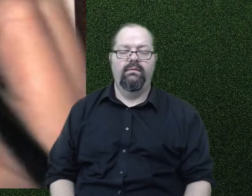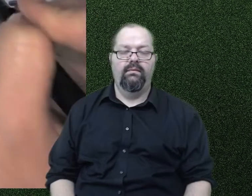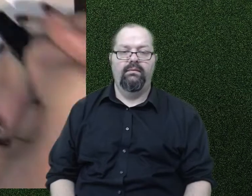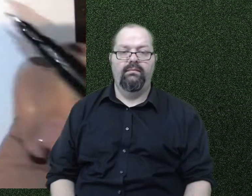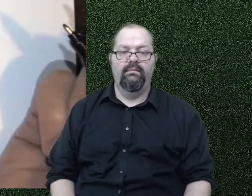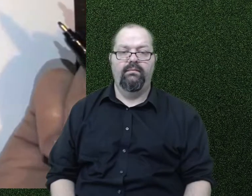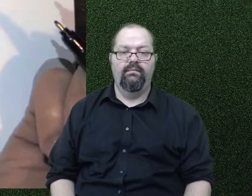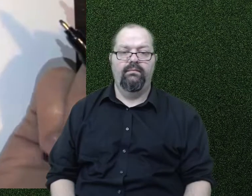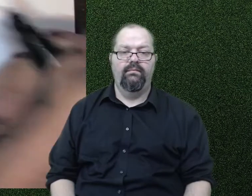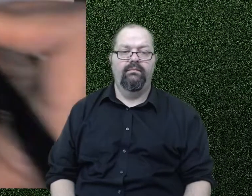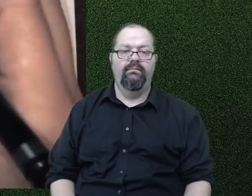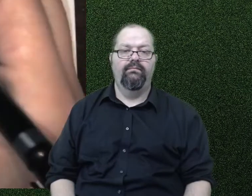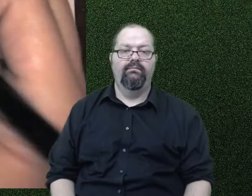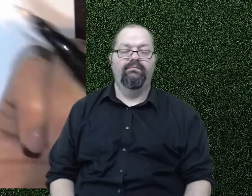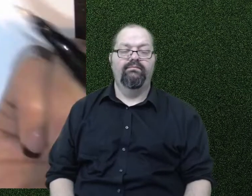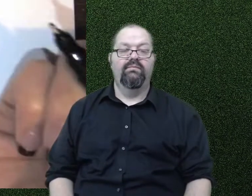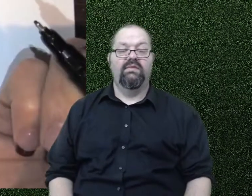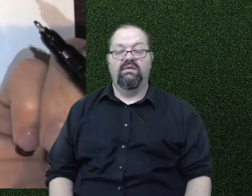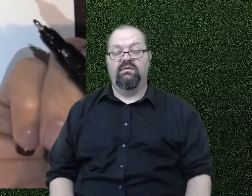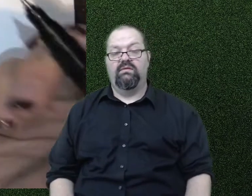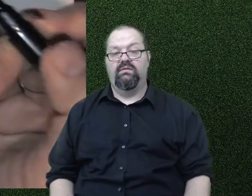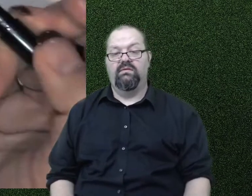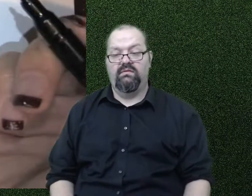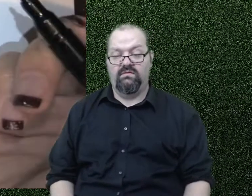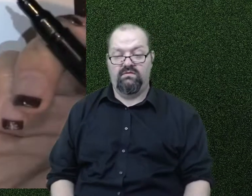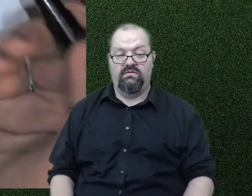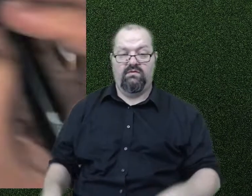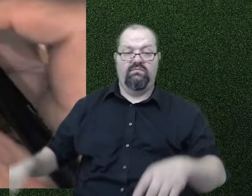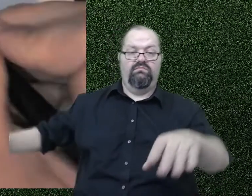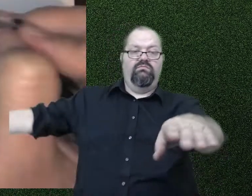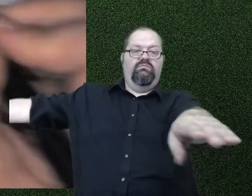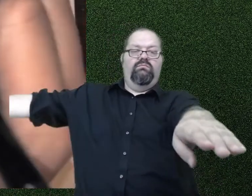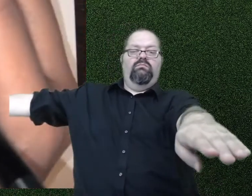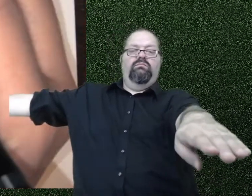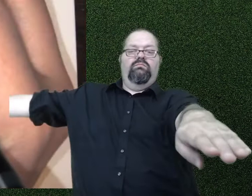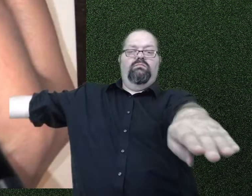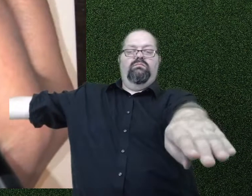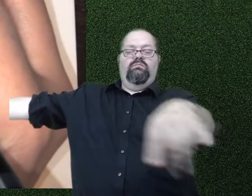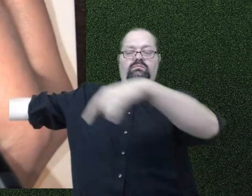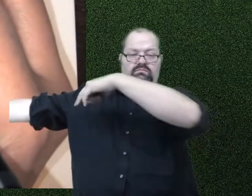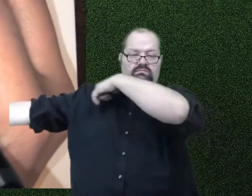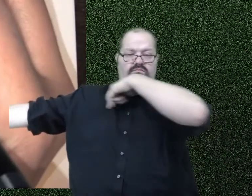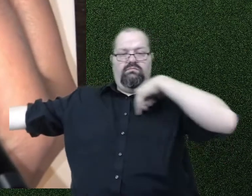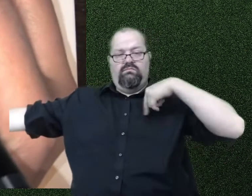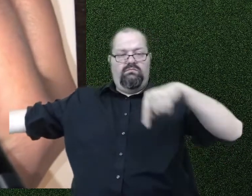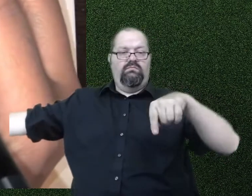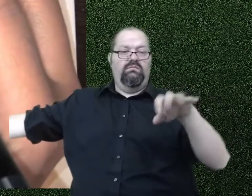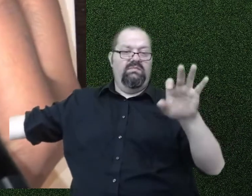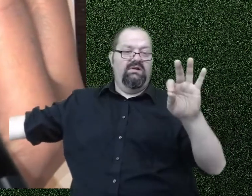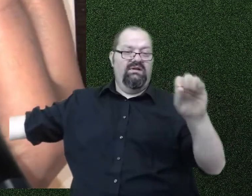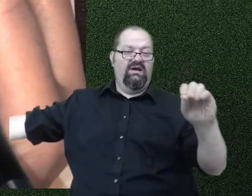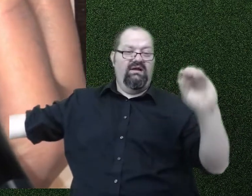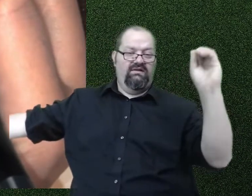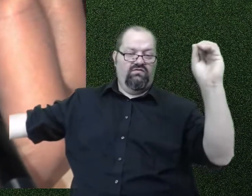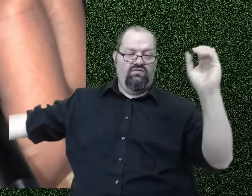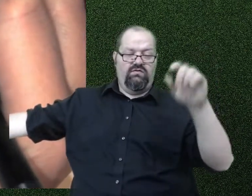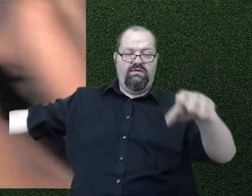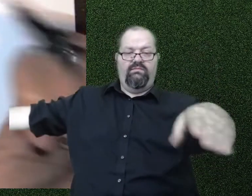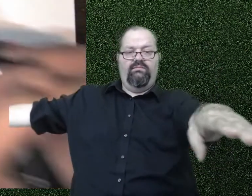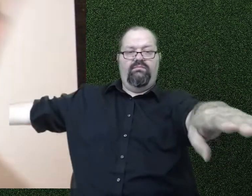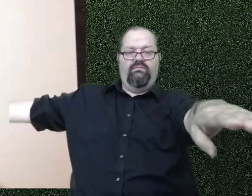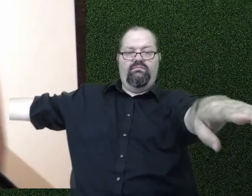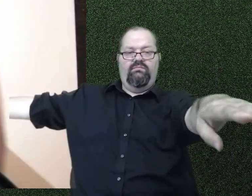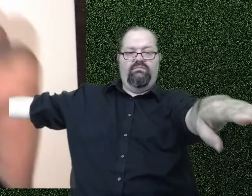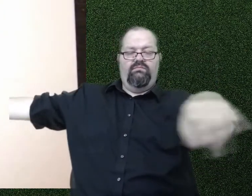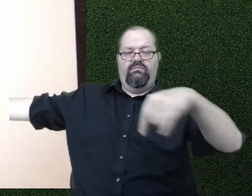So your left arm is at a 90-degree angle from your right arm. You're going directly to the left.